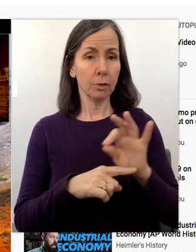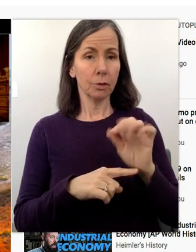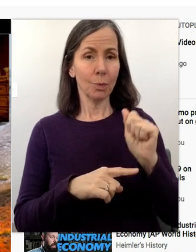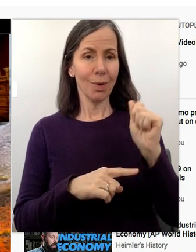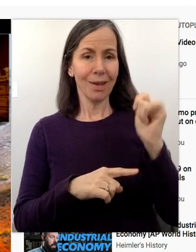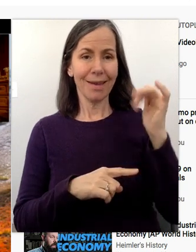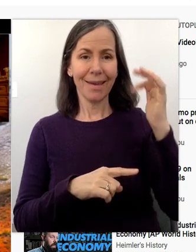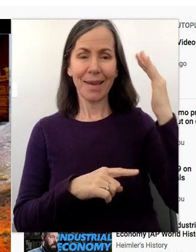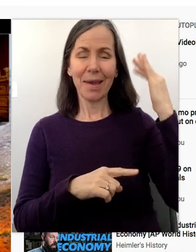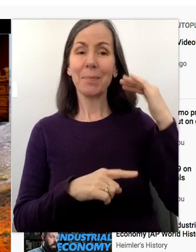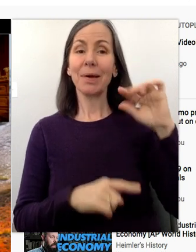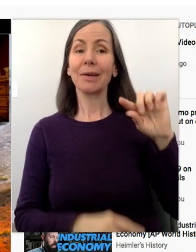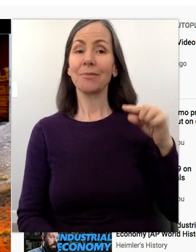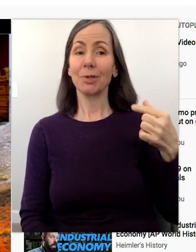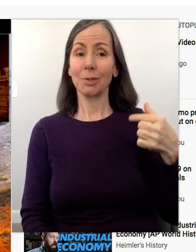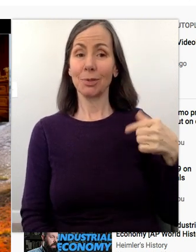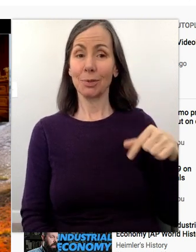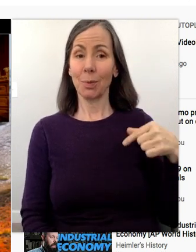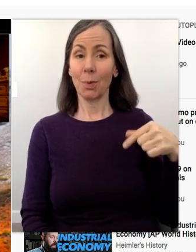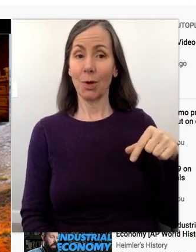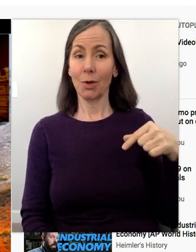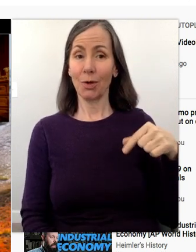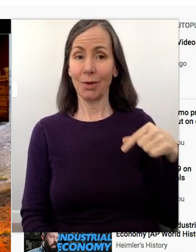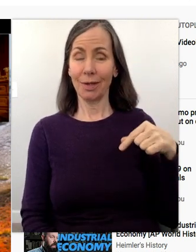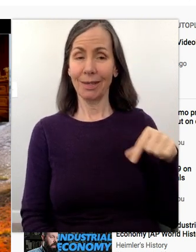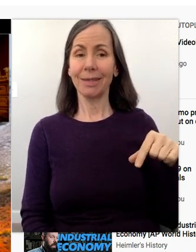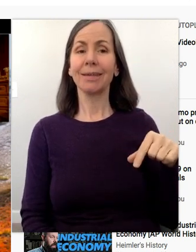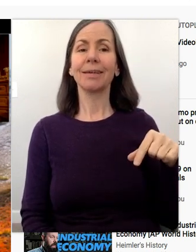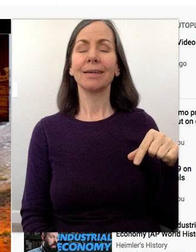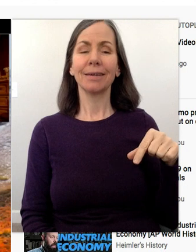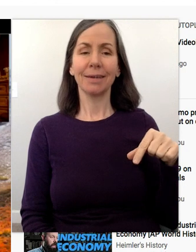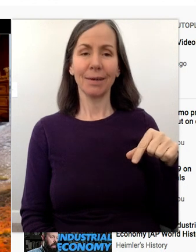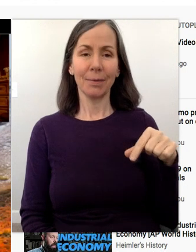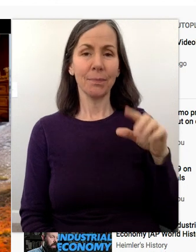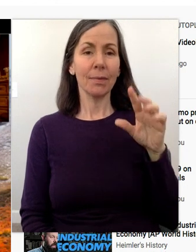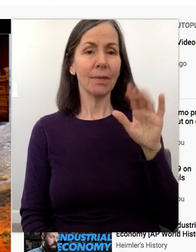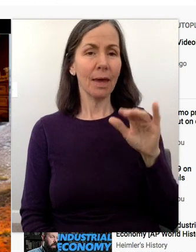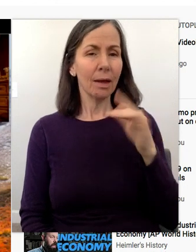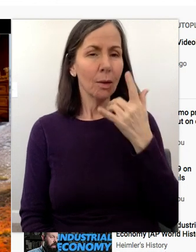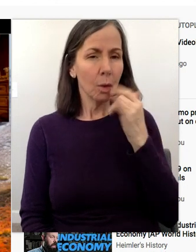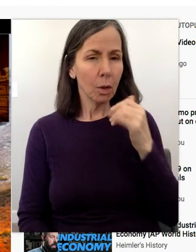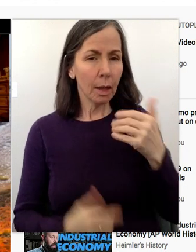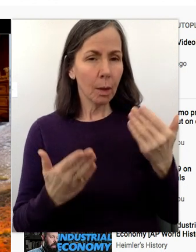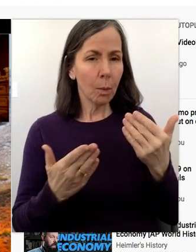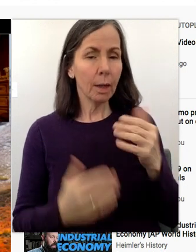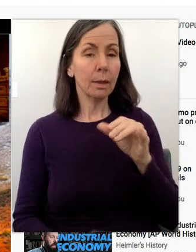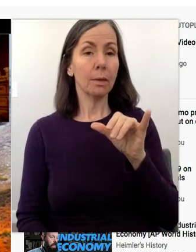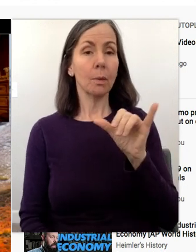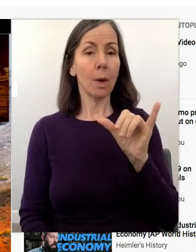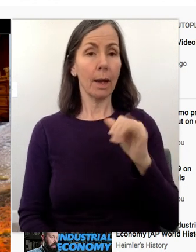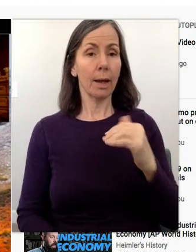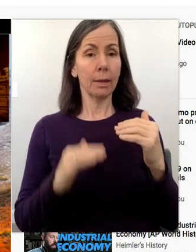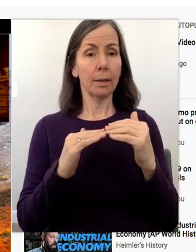1 that take the form y equals mx plus